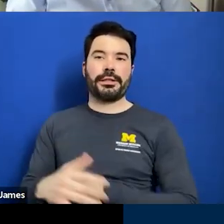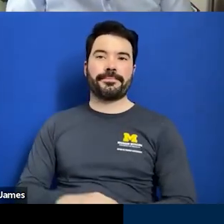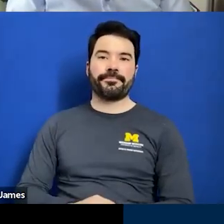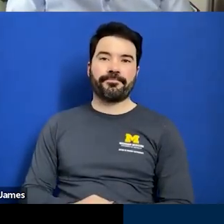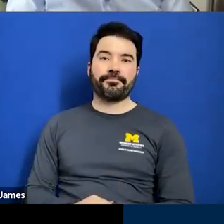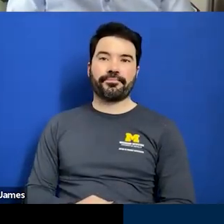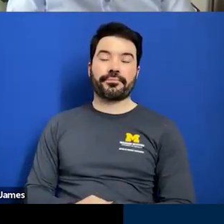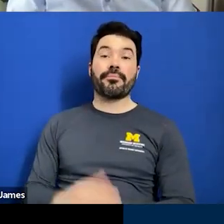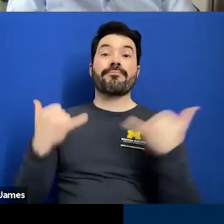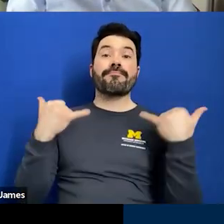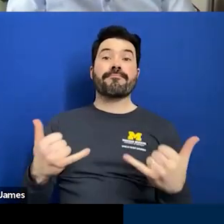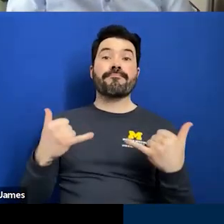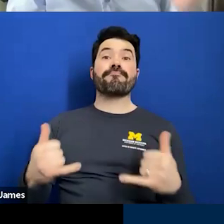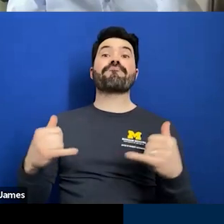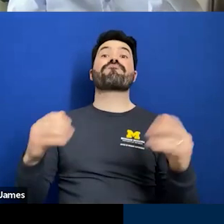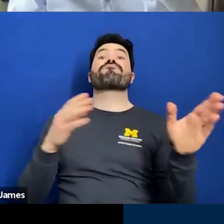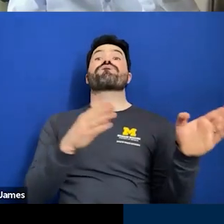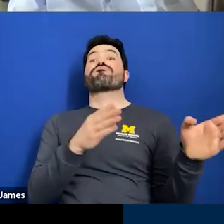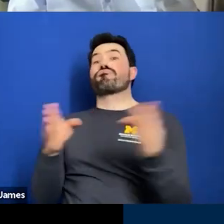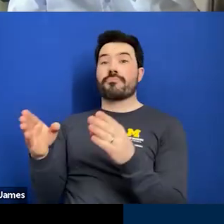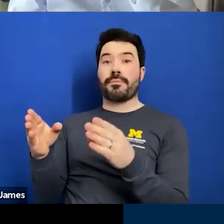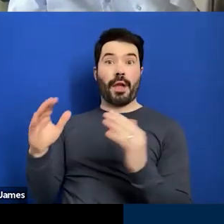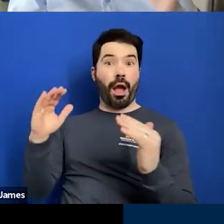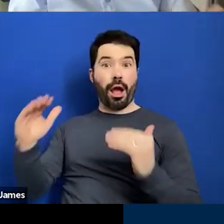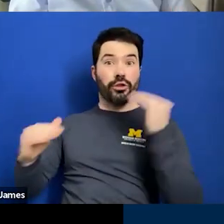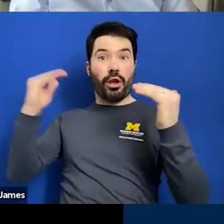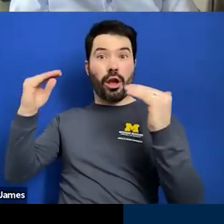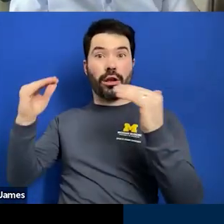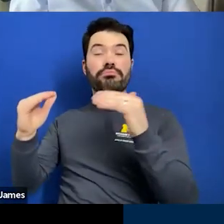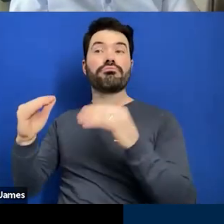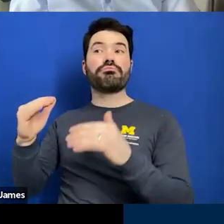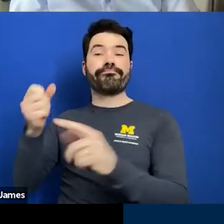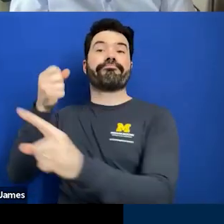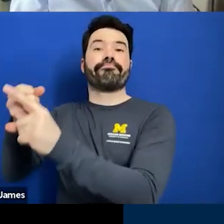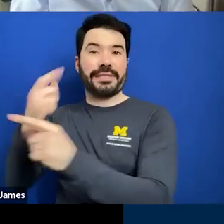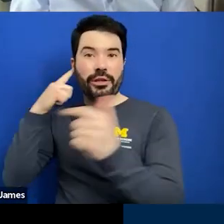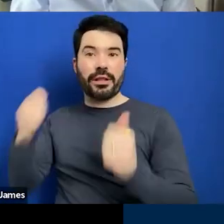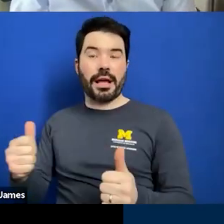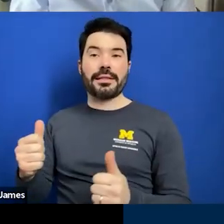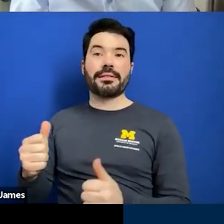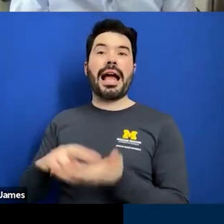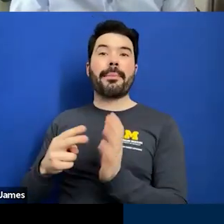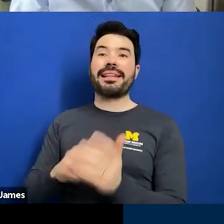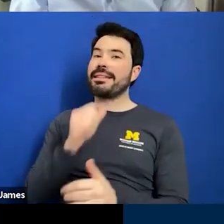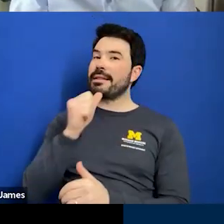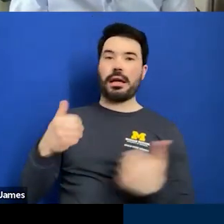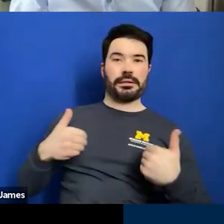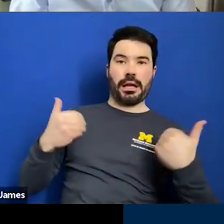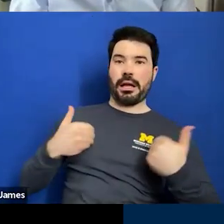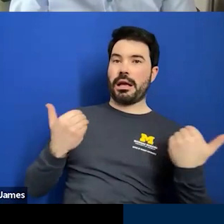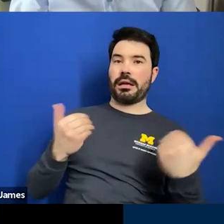So let's shift into adult onset hearing loss and presbycusis. By adult onset, I mean outside of adolescence,